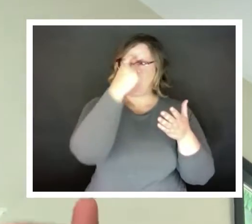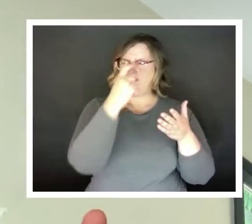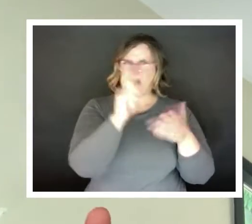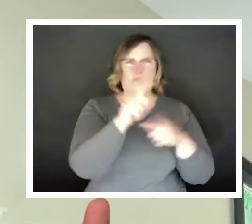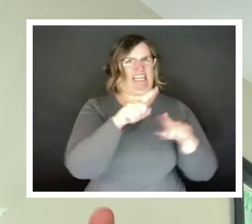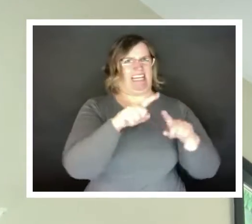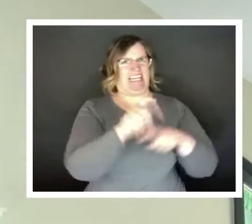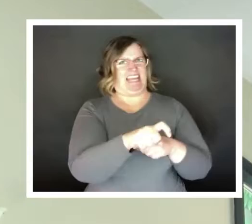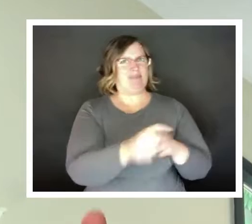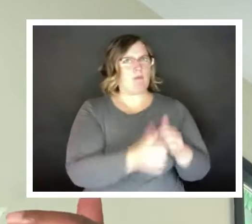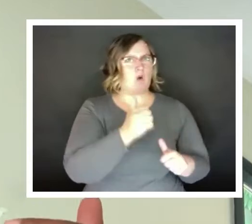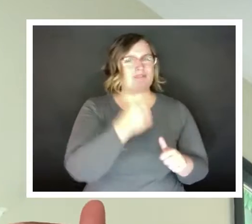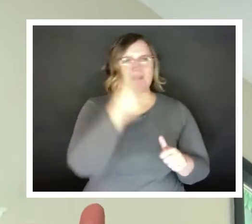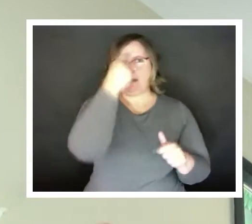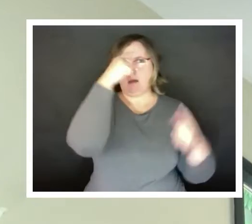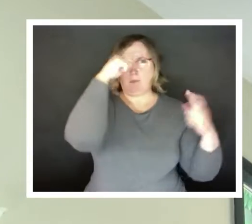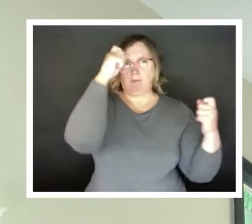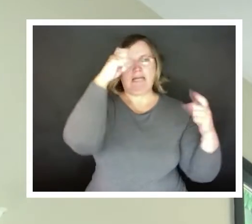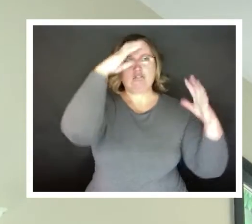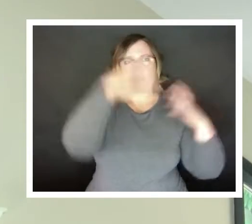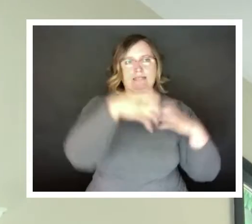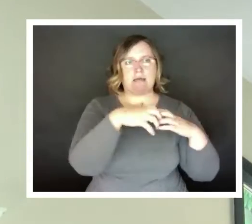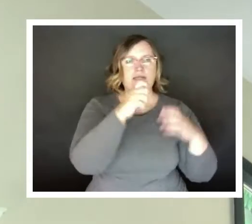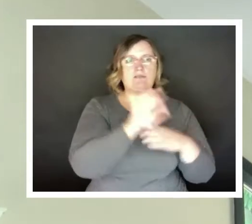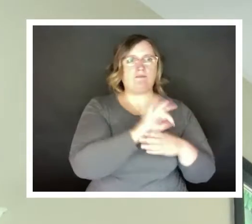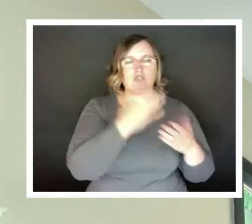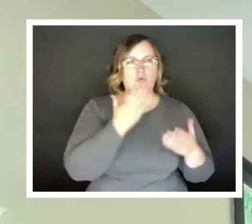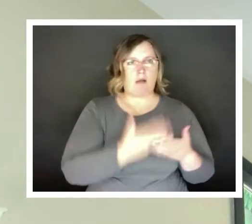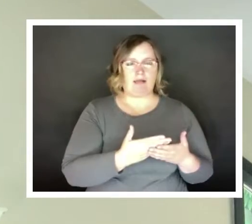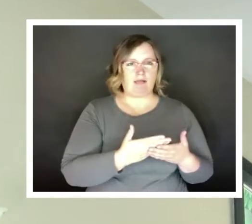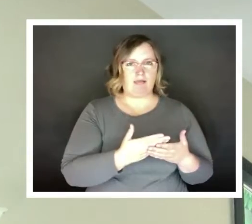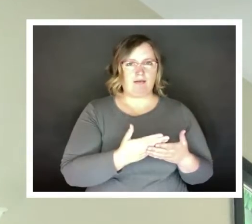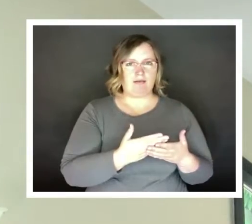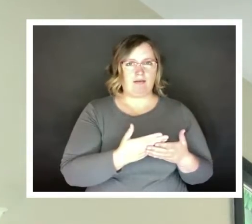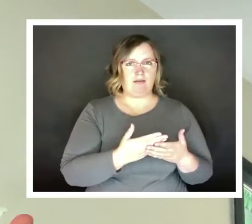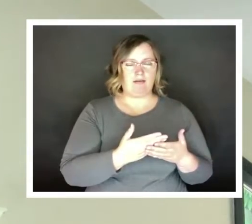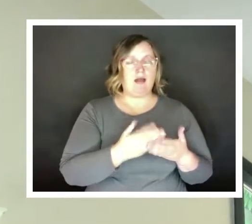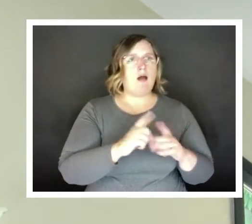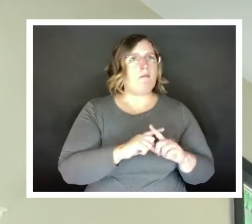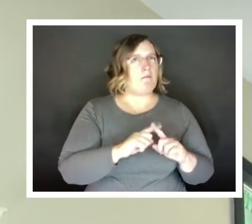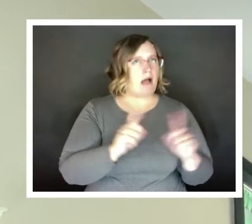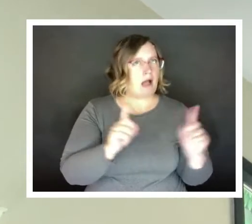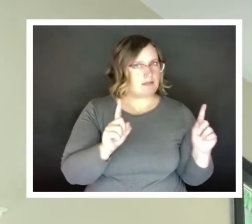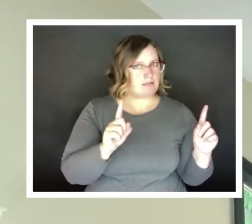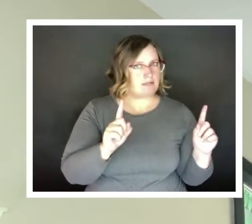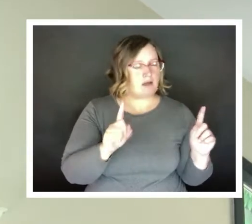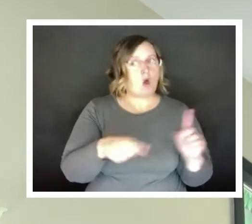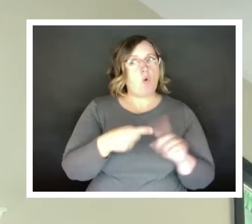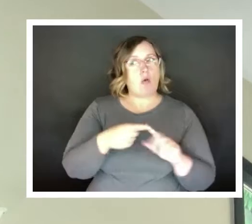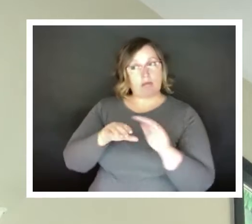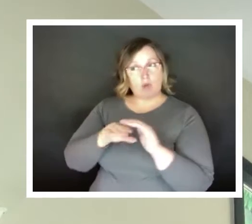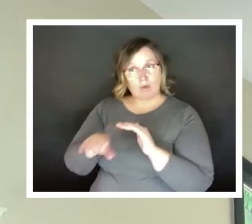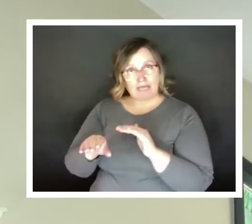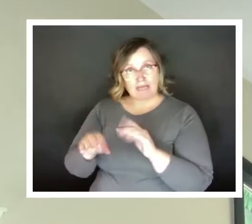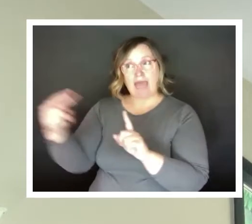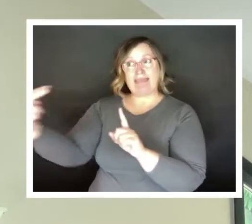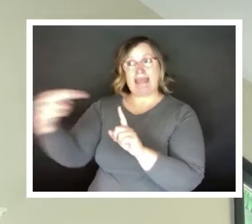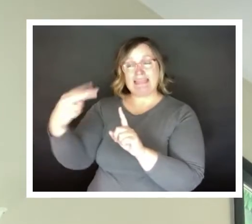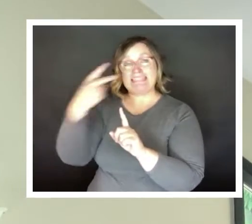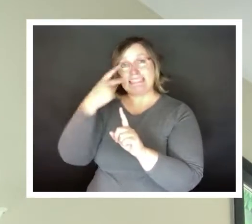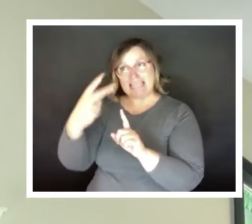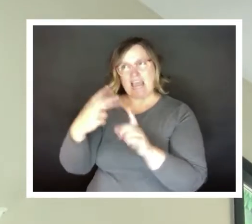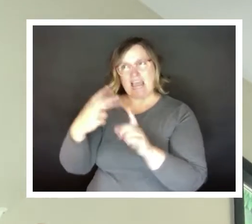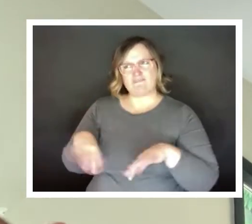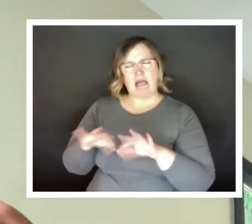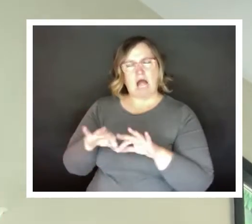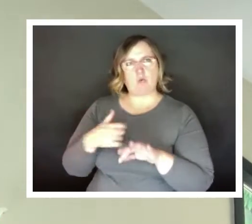best don't actually work. They don't actually function. But when we feel seen and valued, our